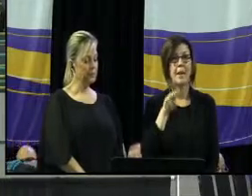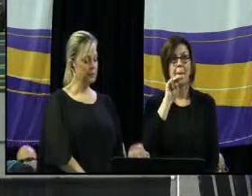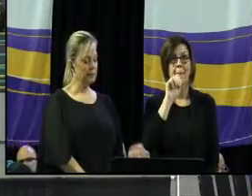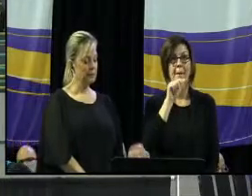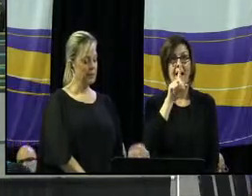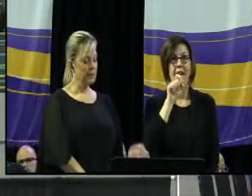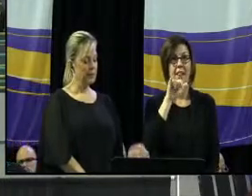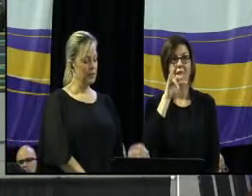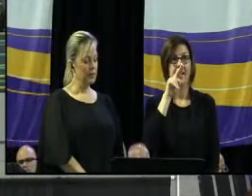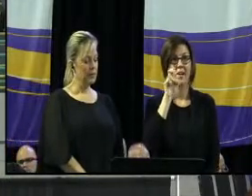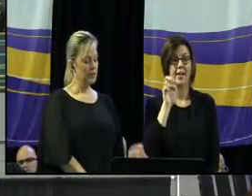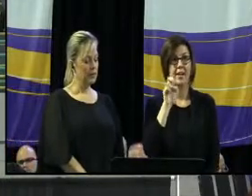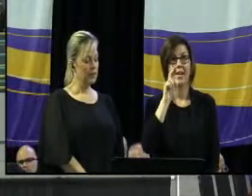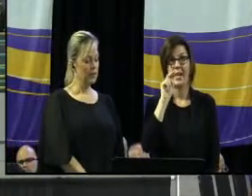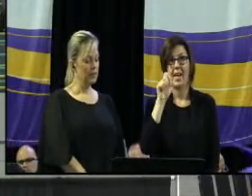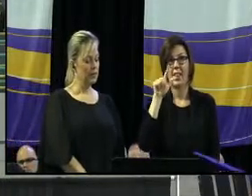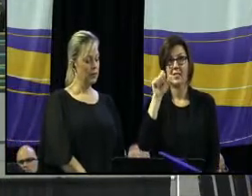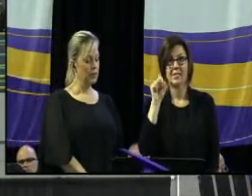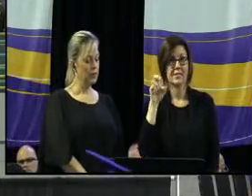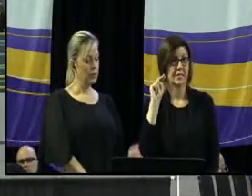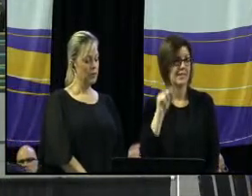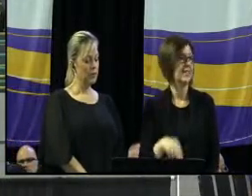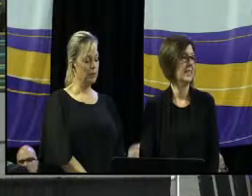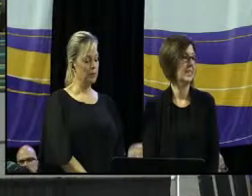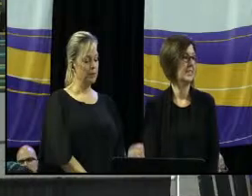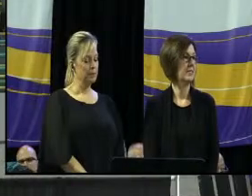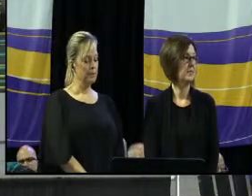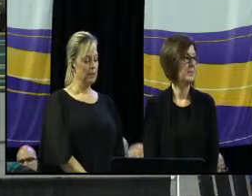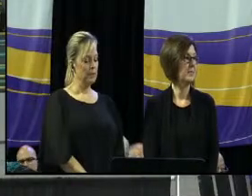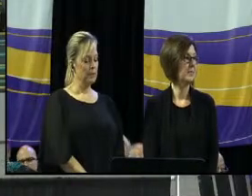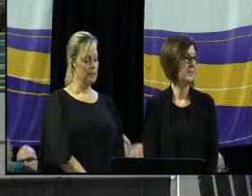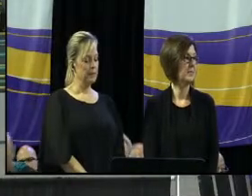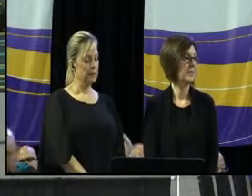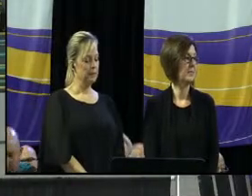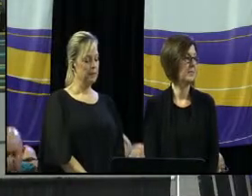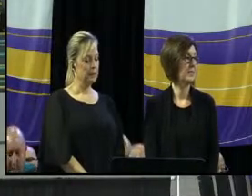Madeline Christine Nelson.